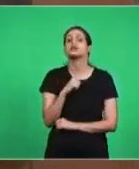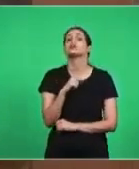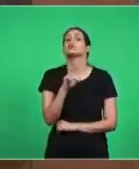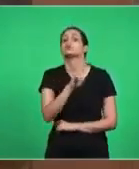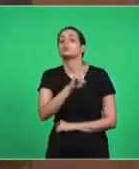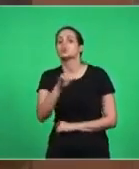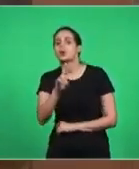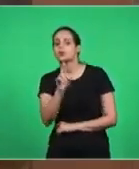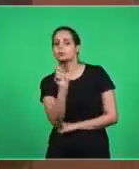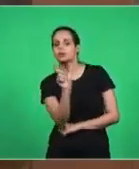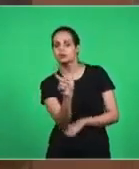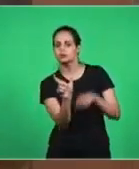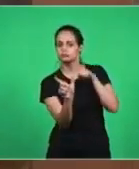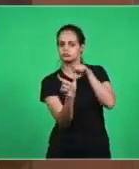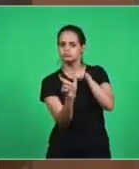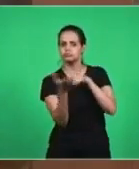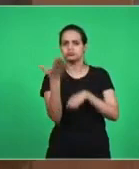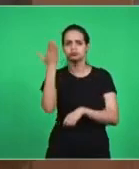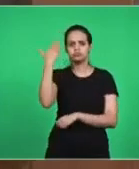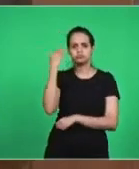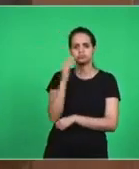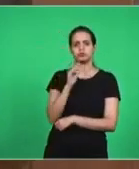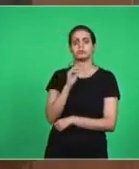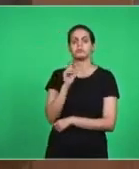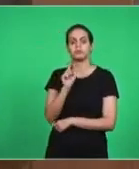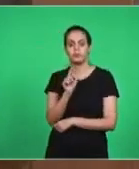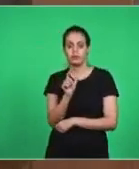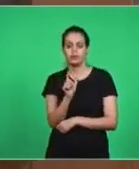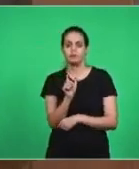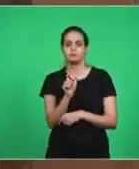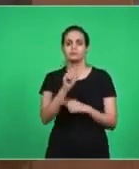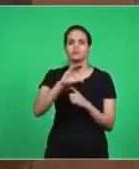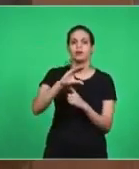from Ukraine. Ancient